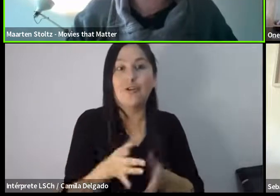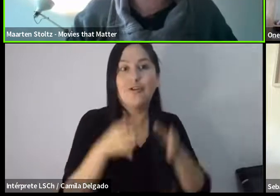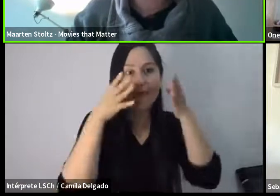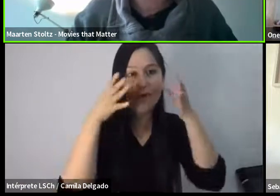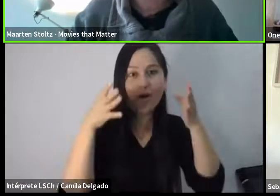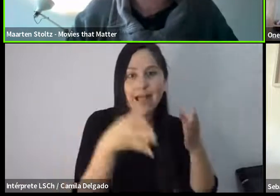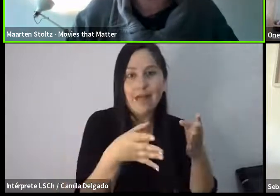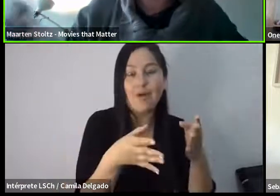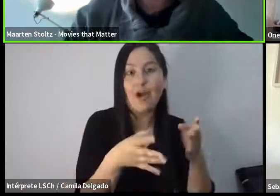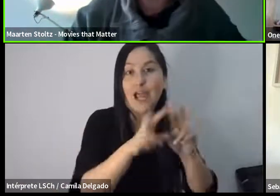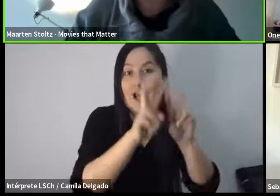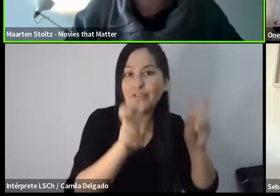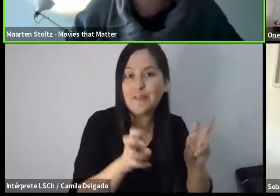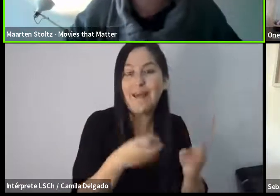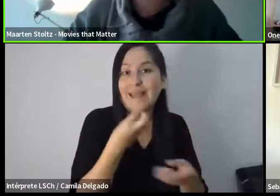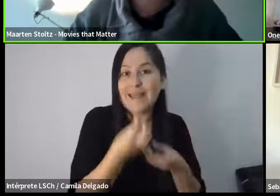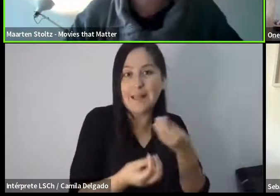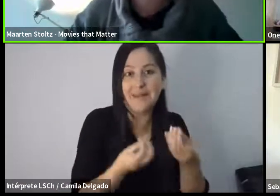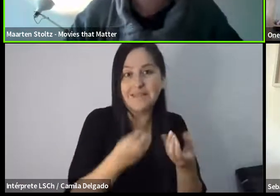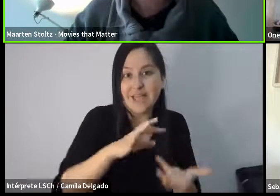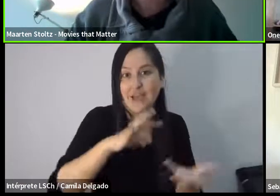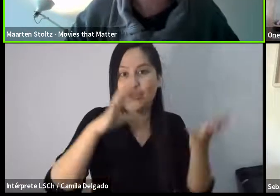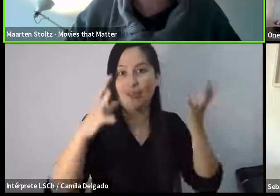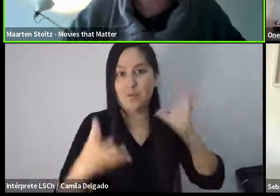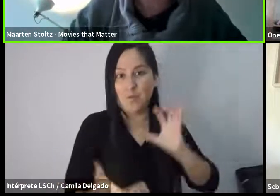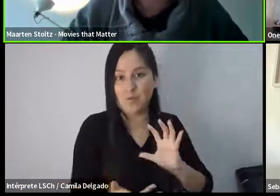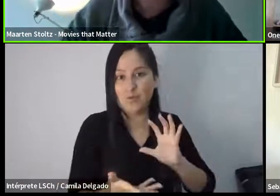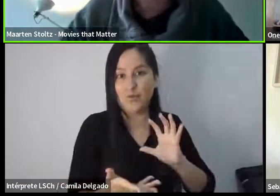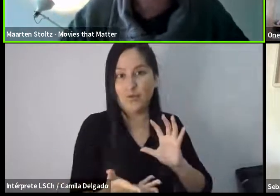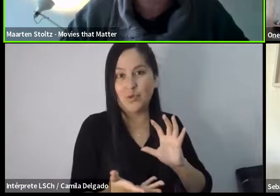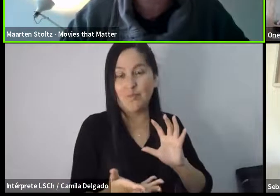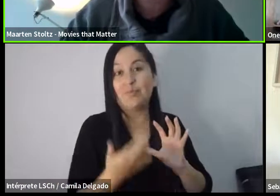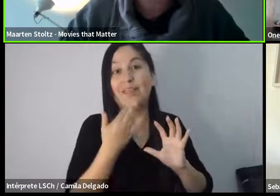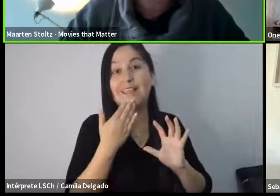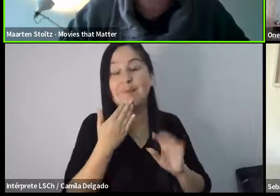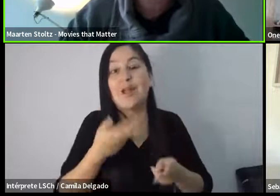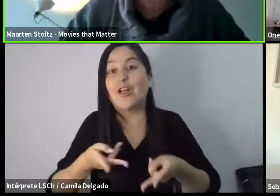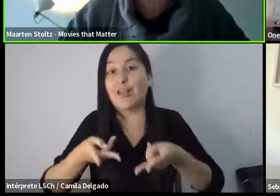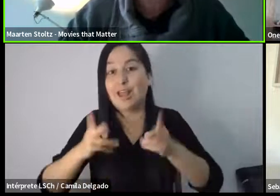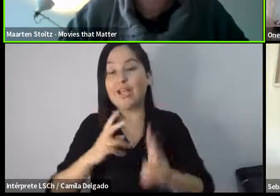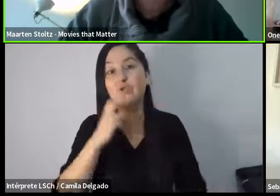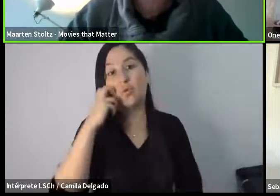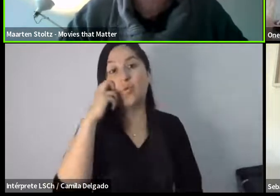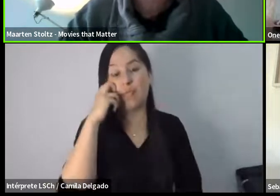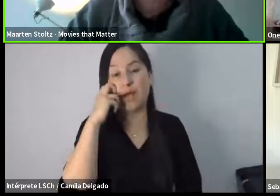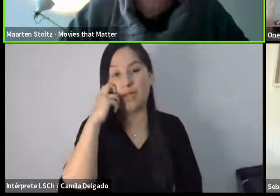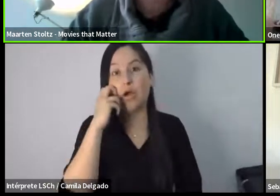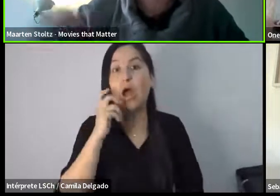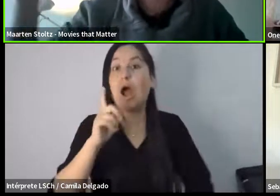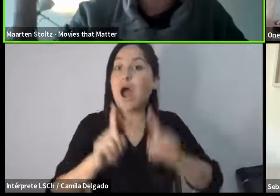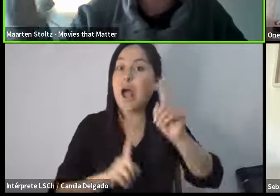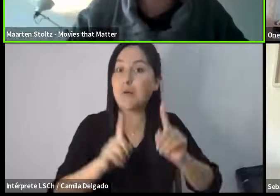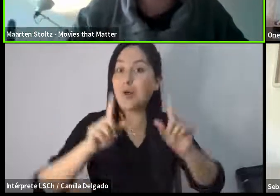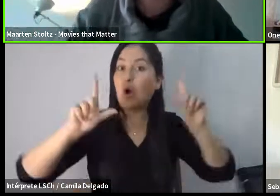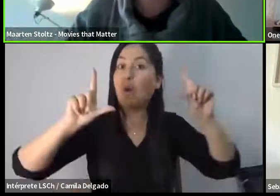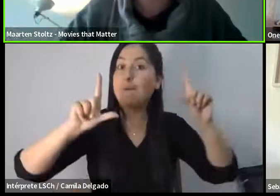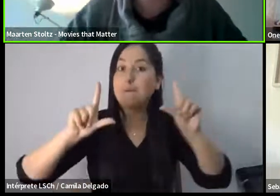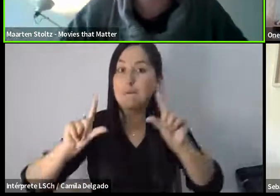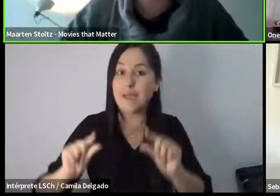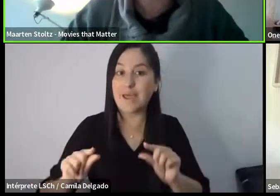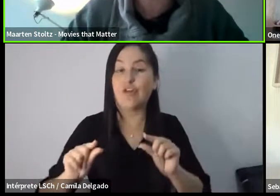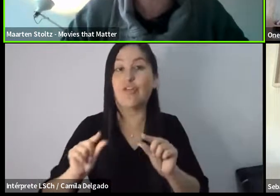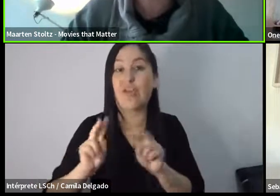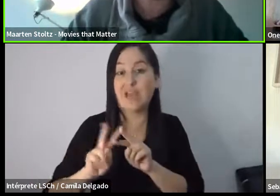around the world and on human rights, of course, and maybe a little bit less on the filmmaking process. And that dribbles all the way